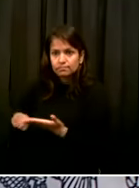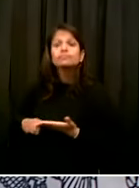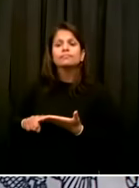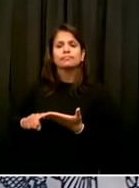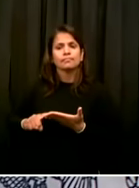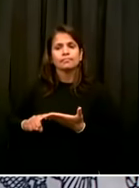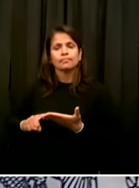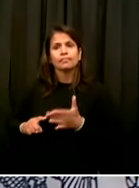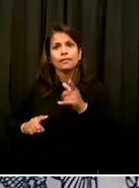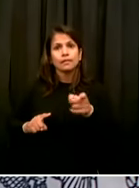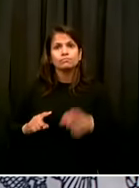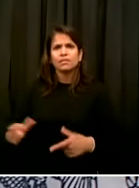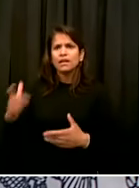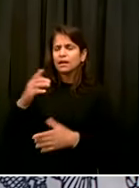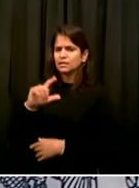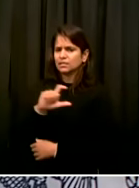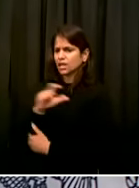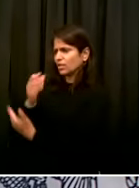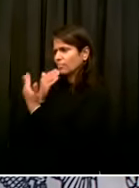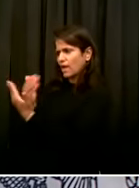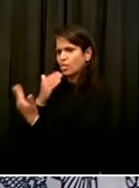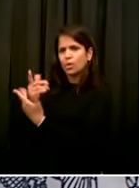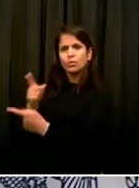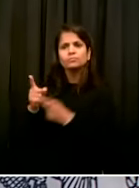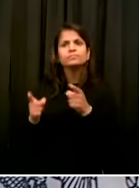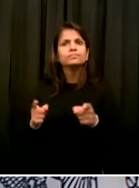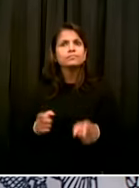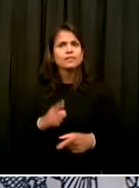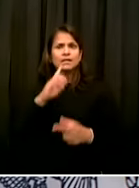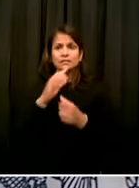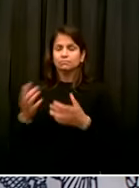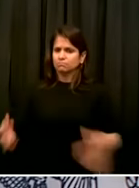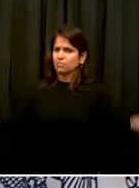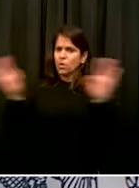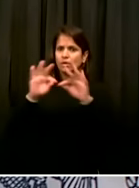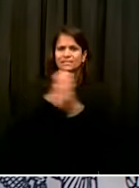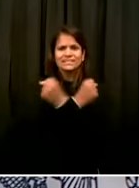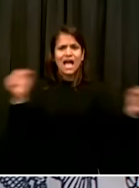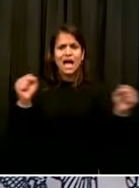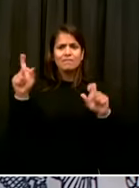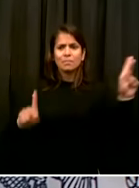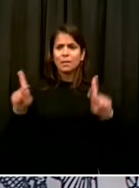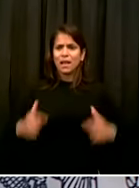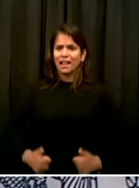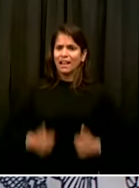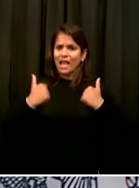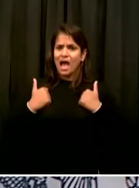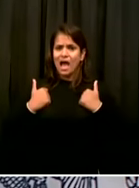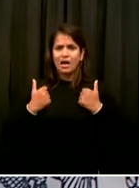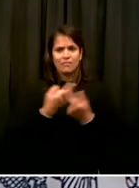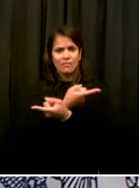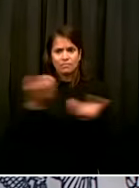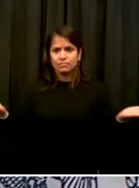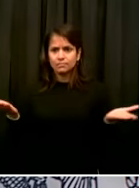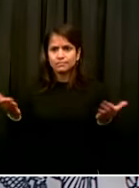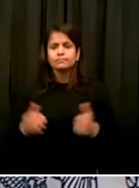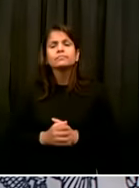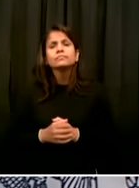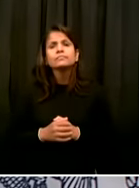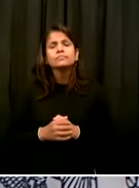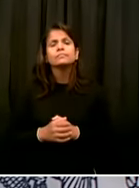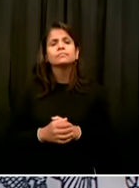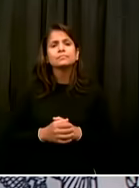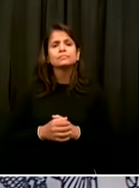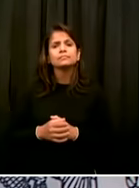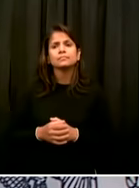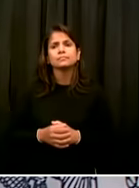life-saving, and we're so appreciative for it. Now, everyone, again, what's important is to use the